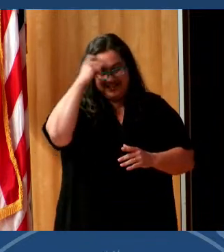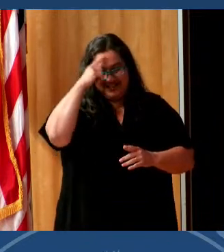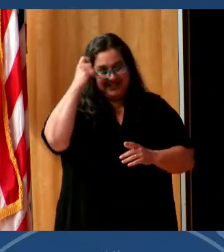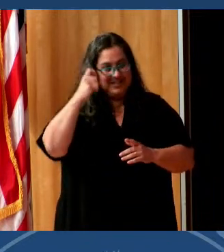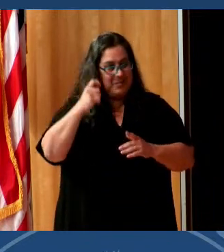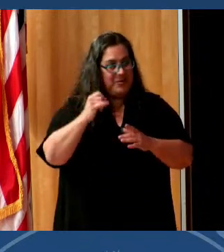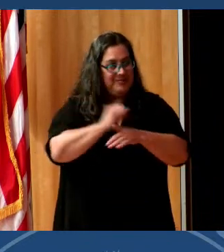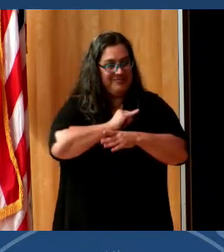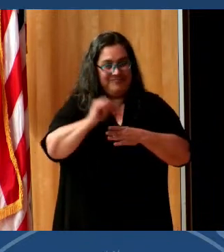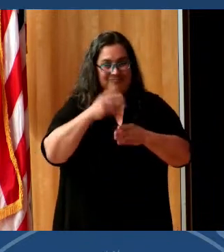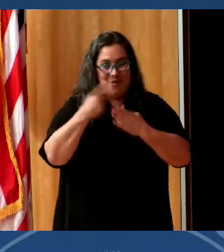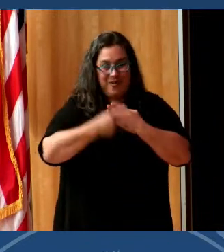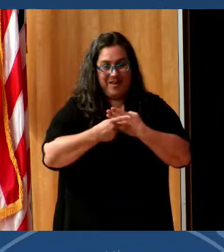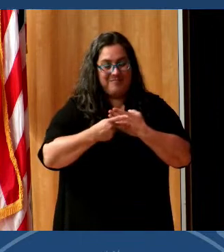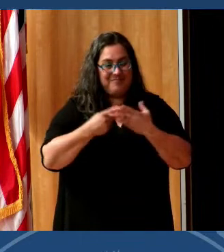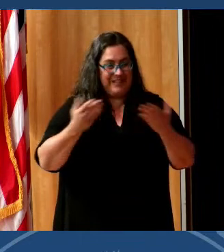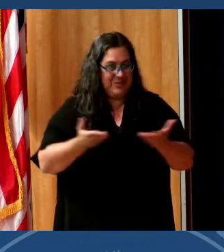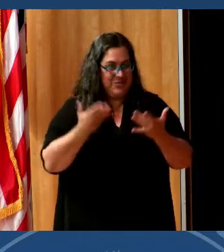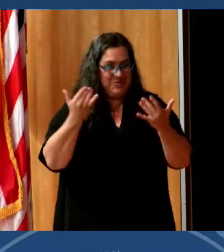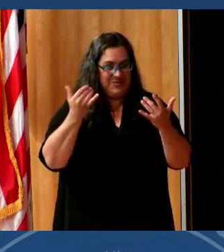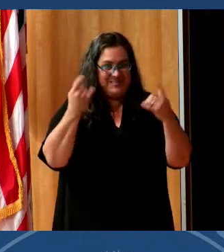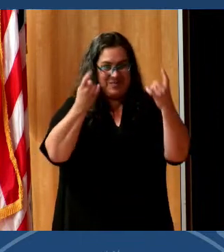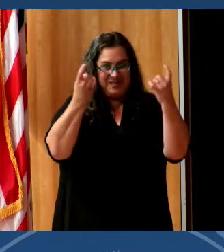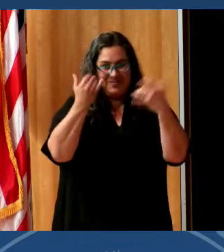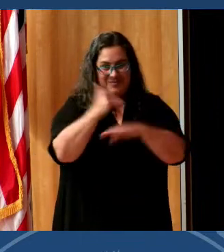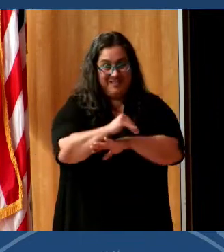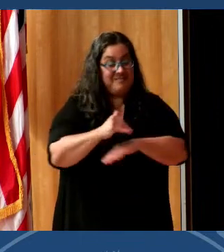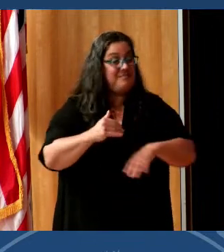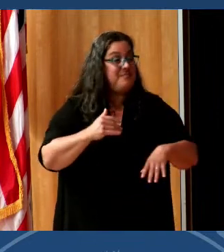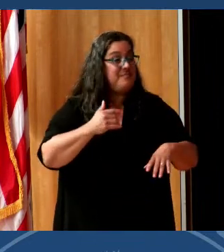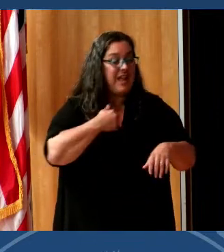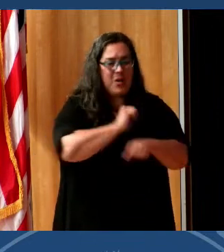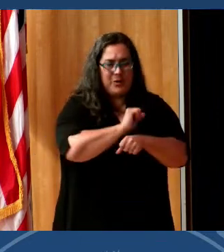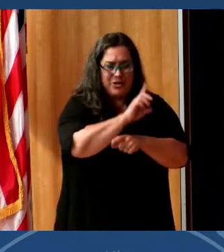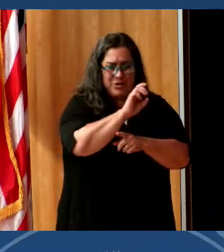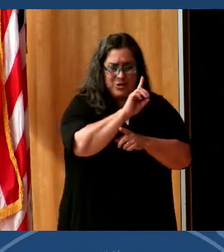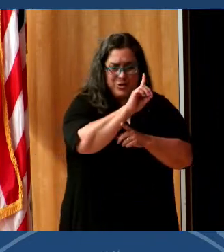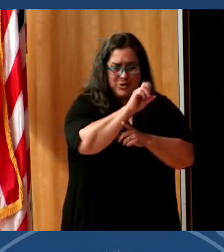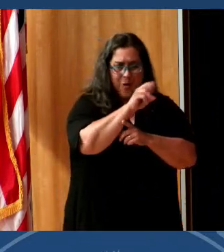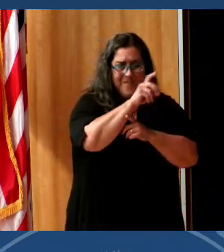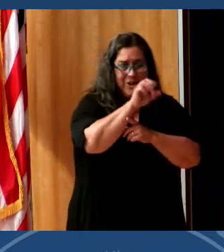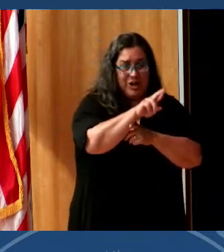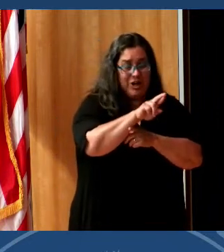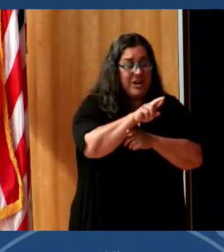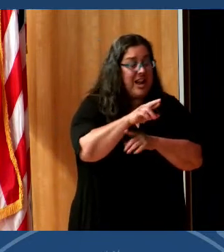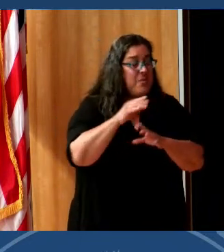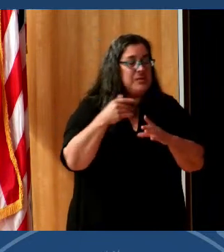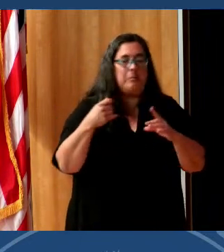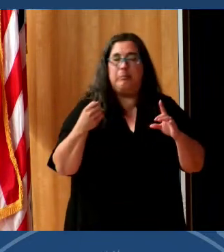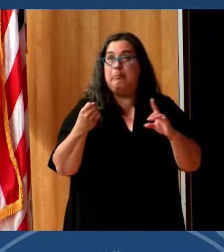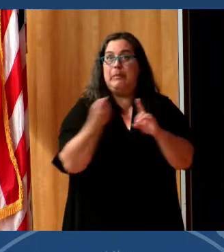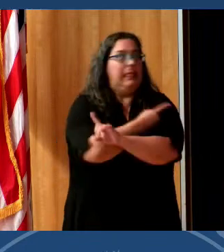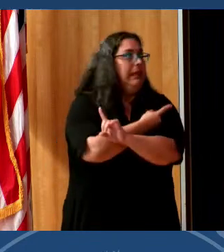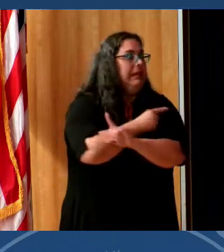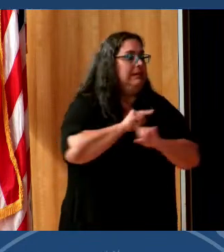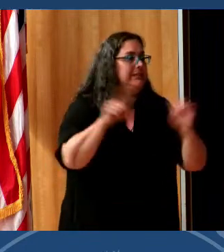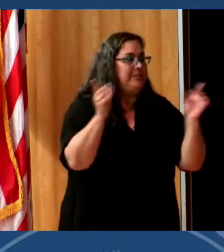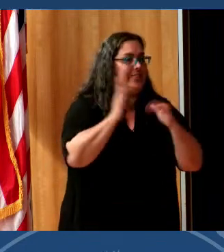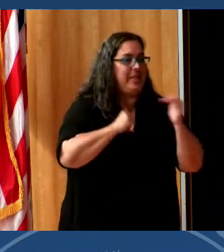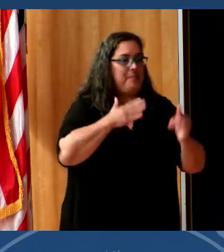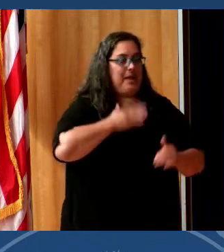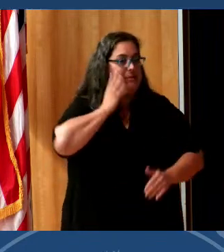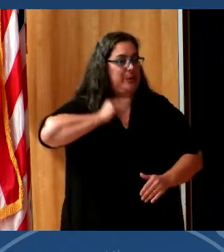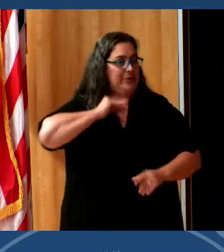And I worked at a location in Dover. My site was totally different from anything I was used to. You see,